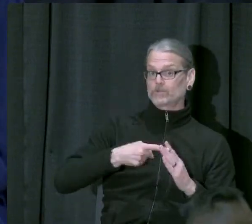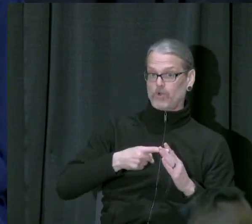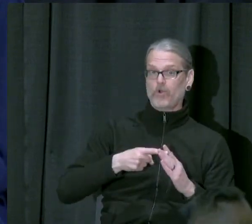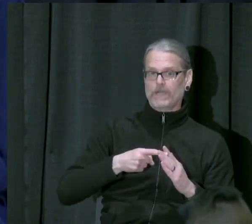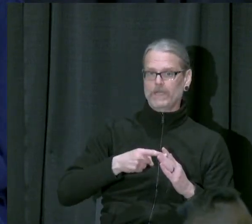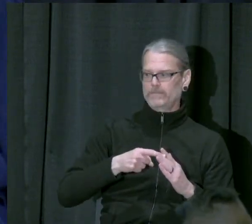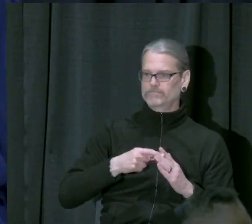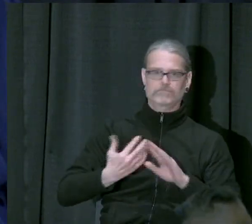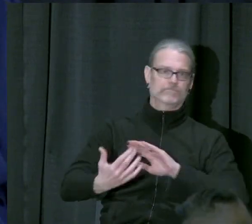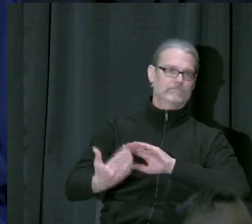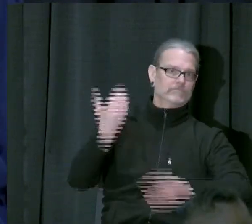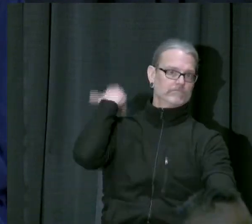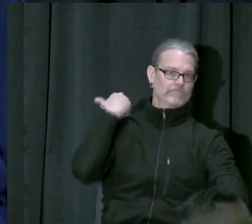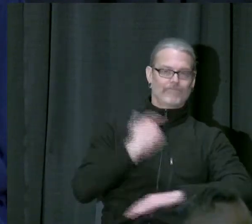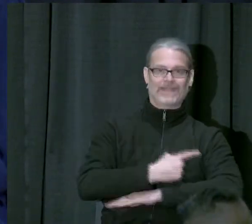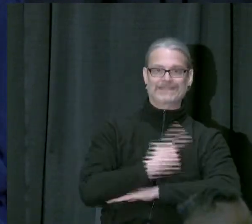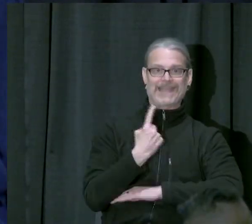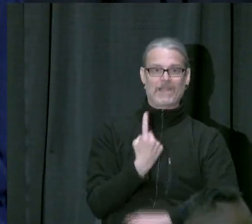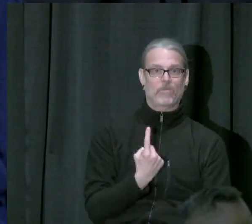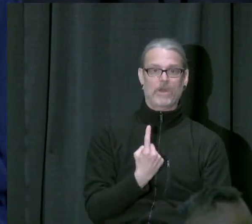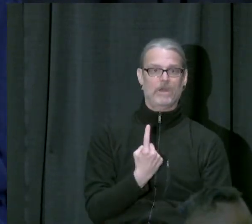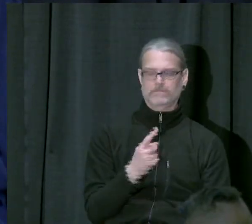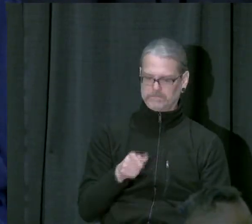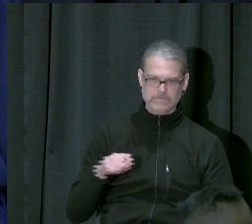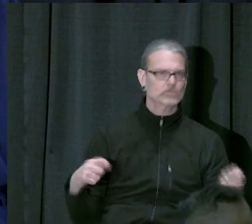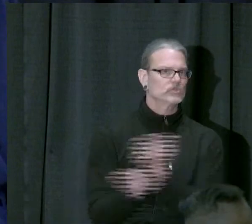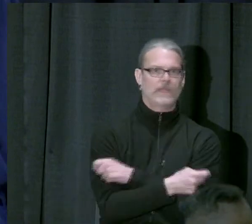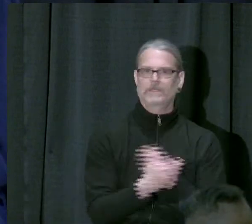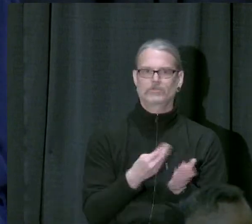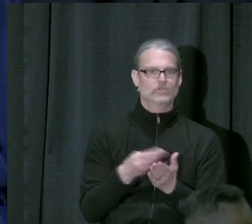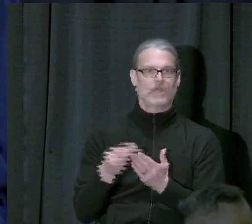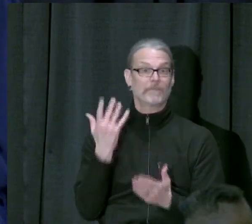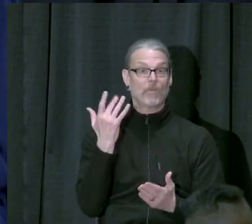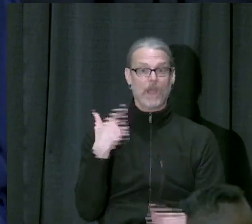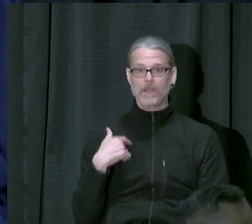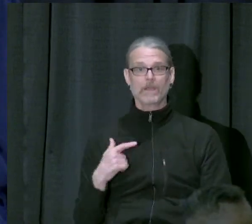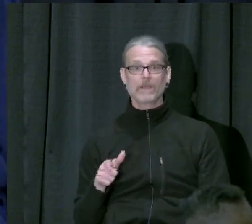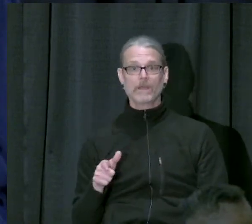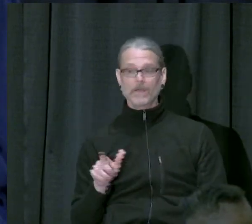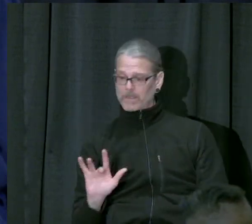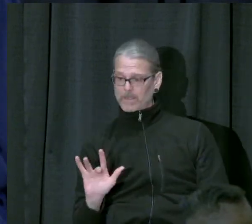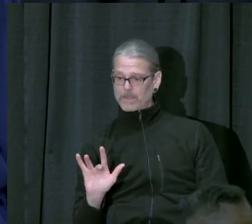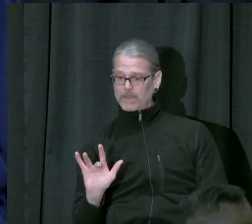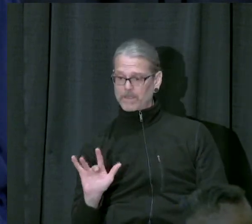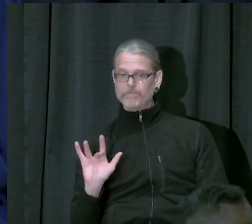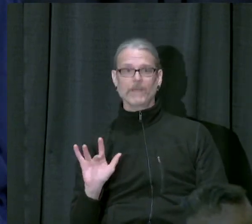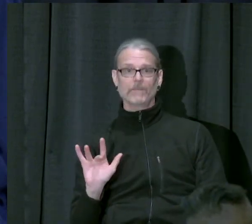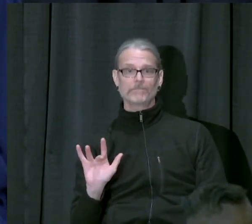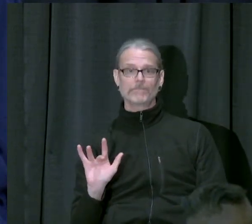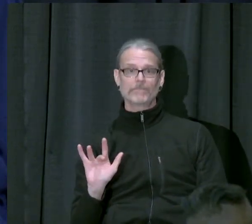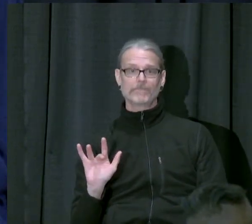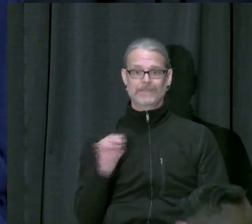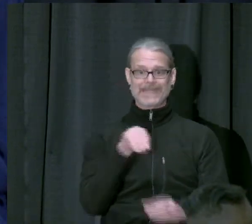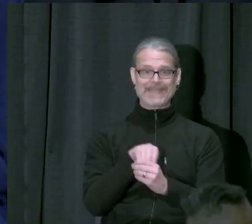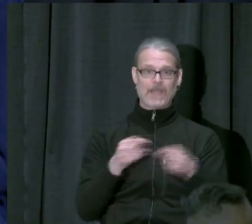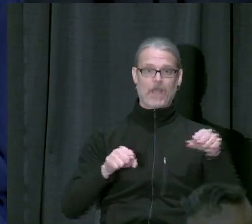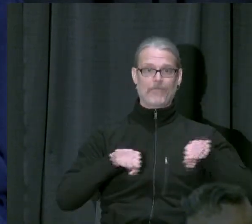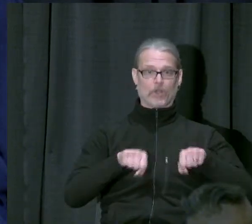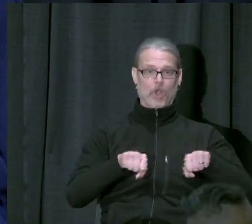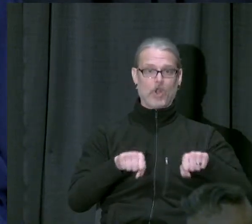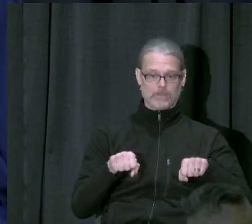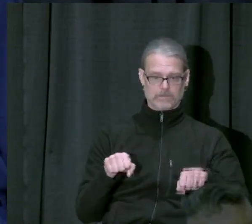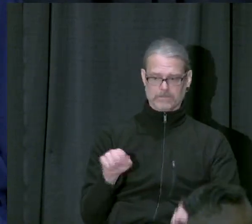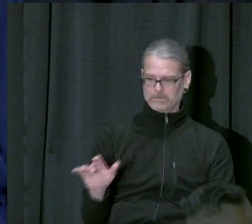day one, they revolutionized shopping because you could click a button, put something into your cart, and it would show up at your